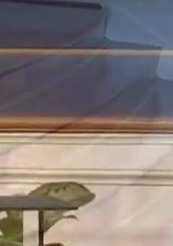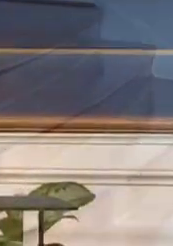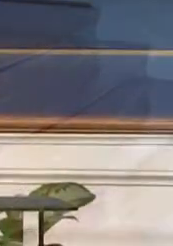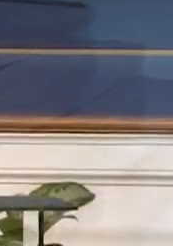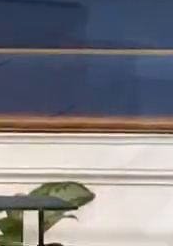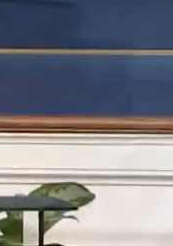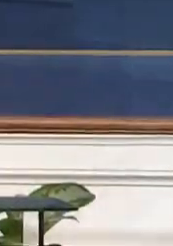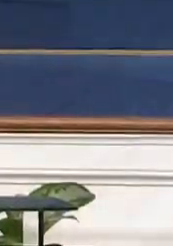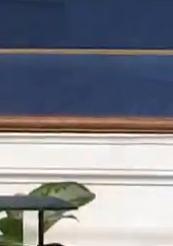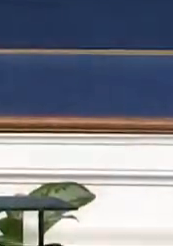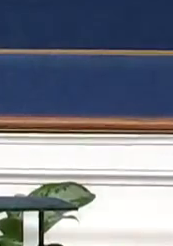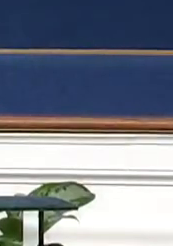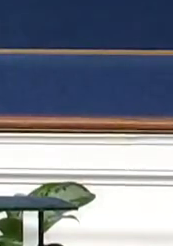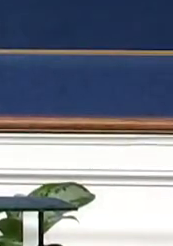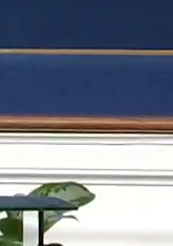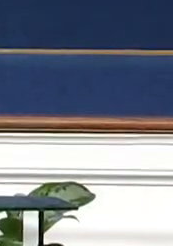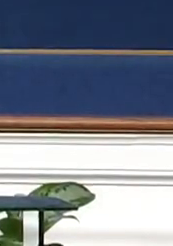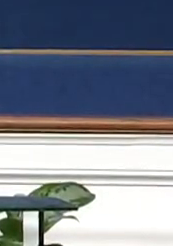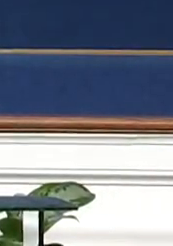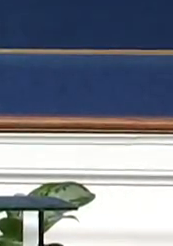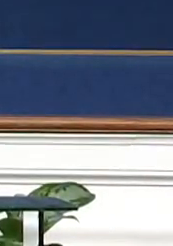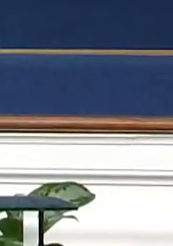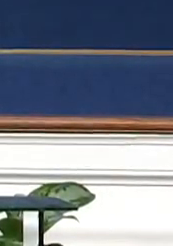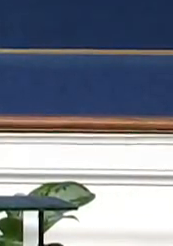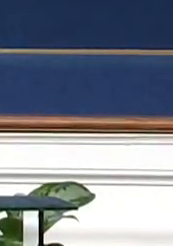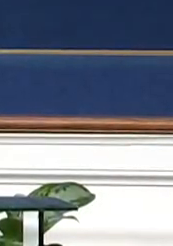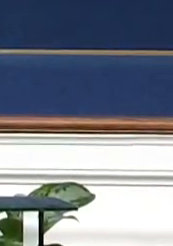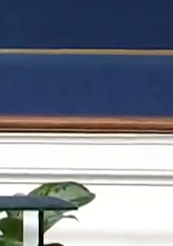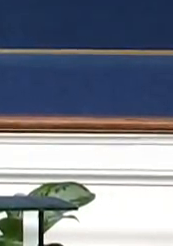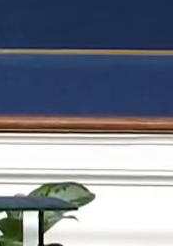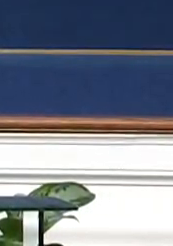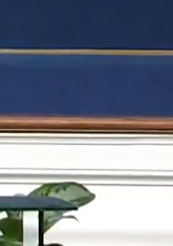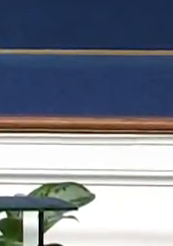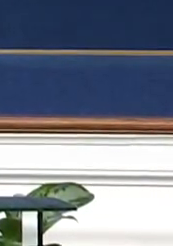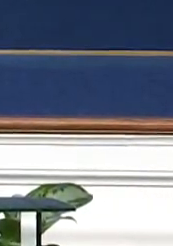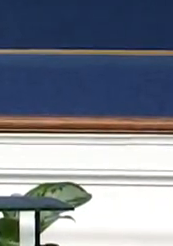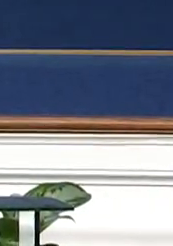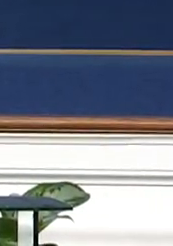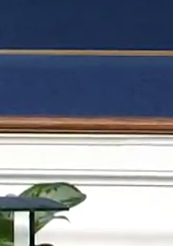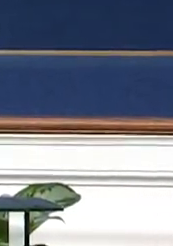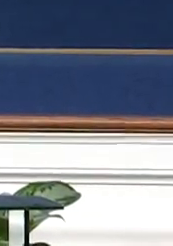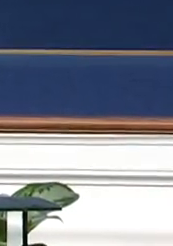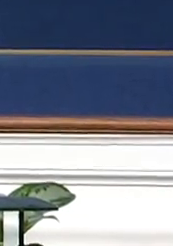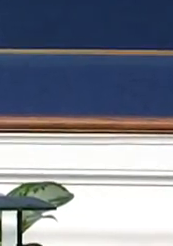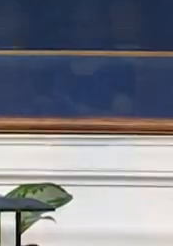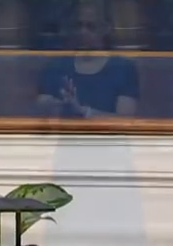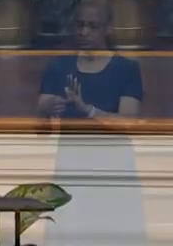love that said he'd go to any